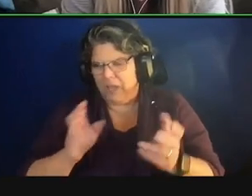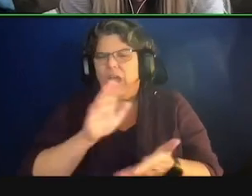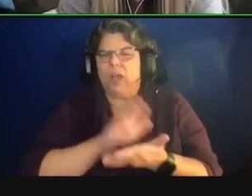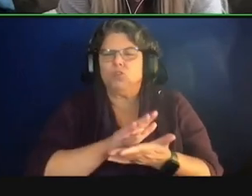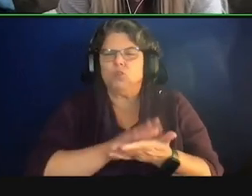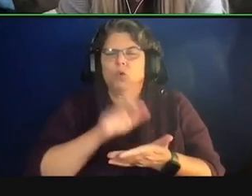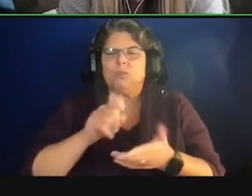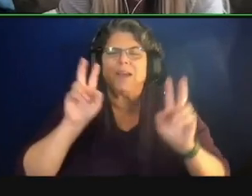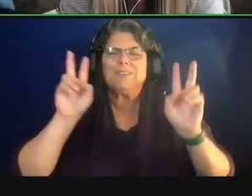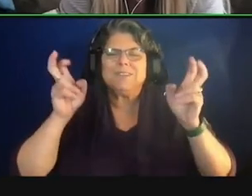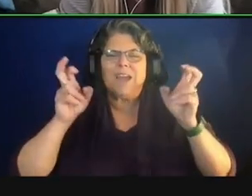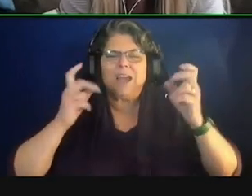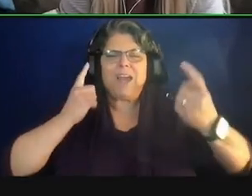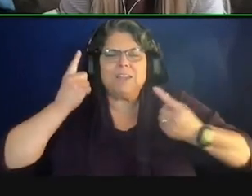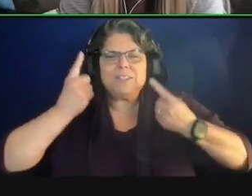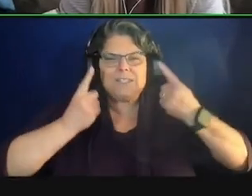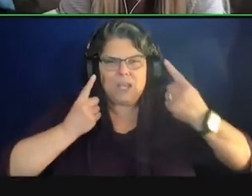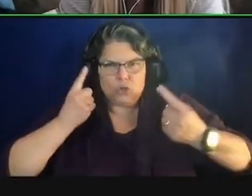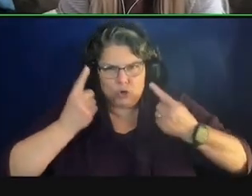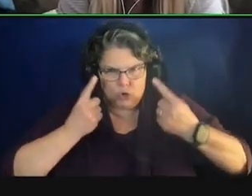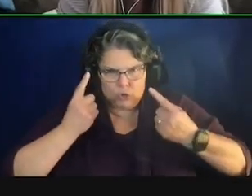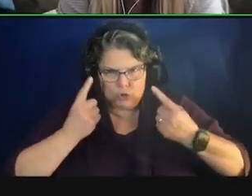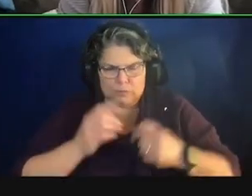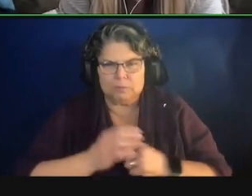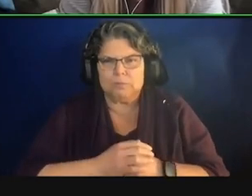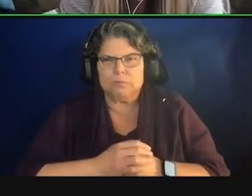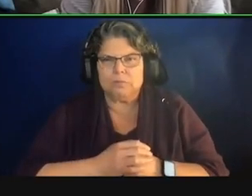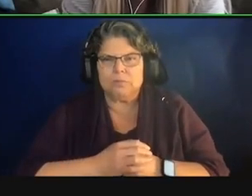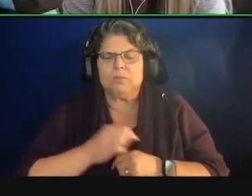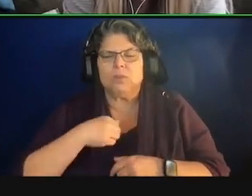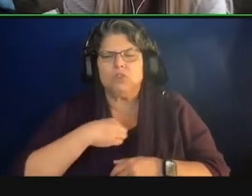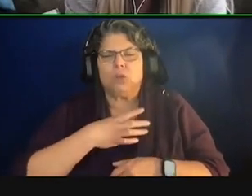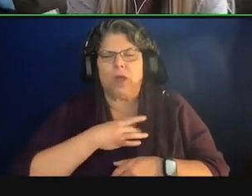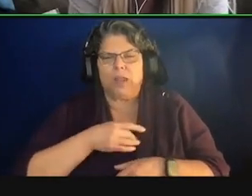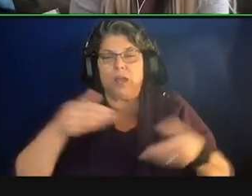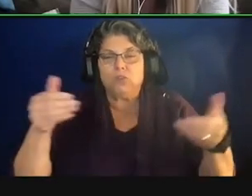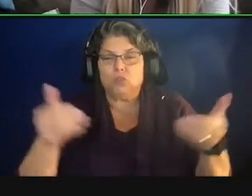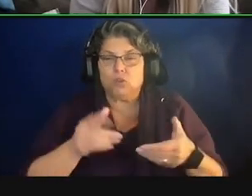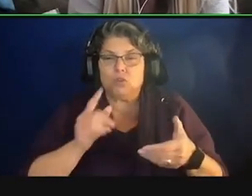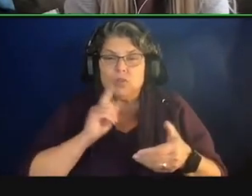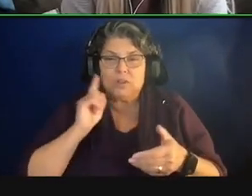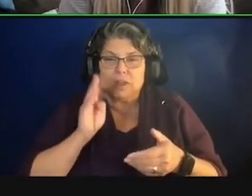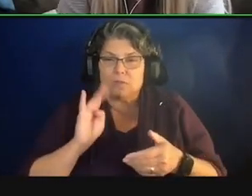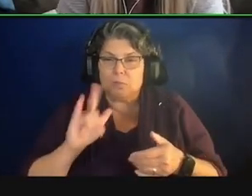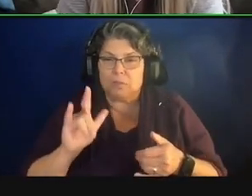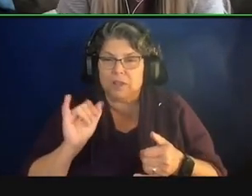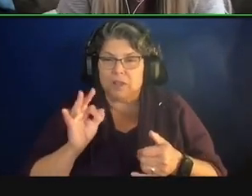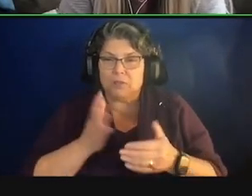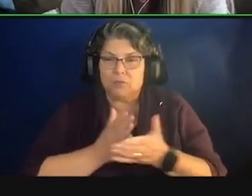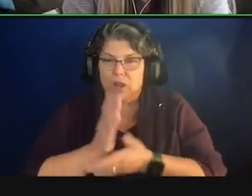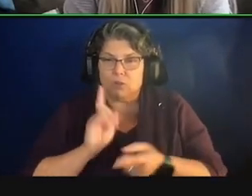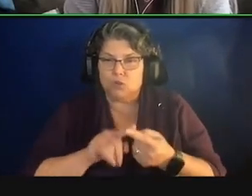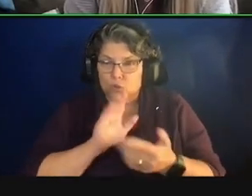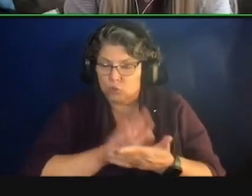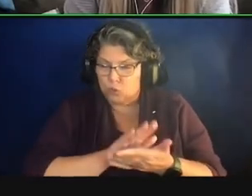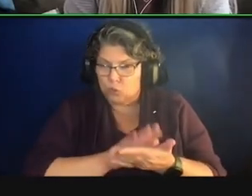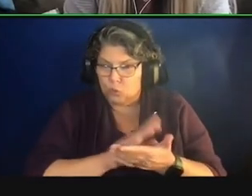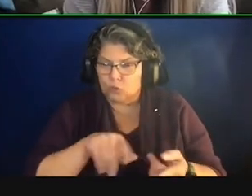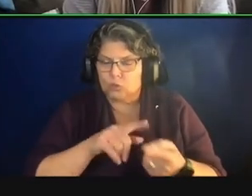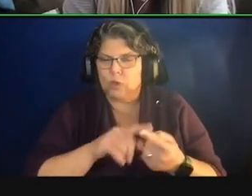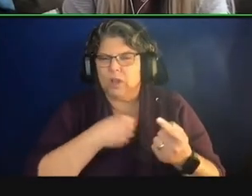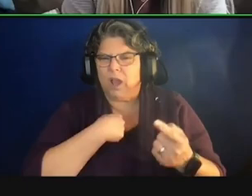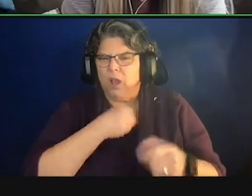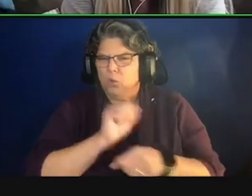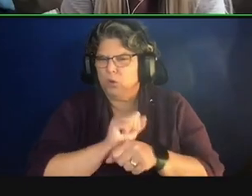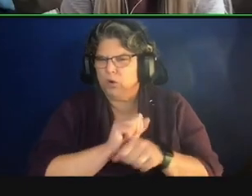consider. And so I like to introduce the Deaf Bill of Rights to schools when I'm working as an advocate